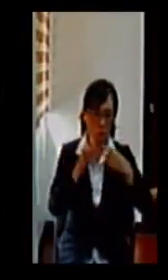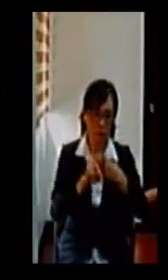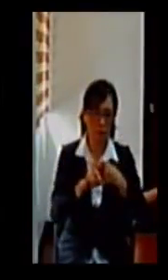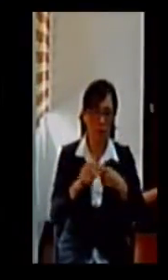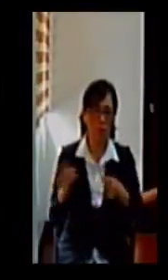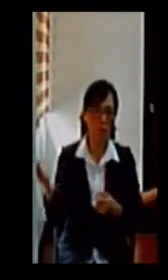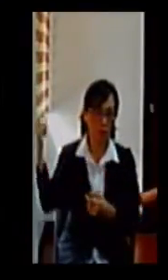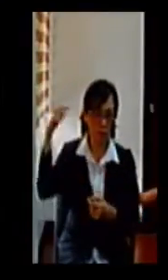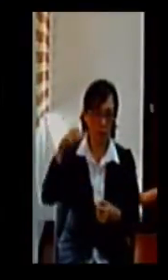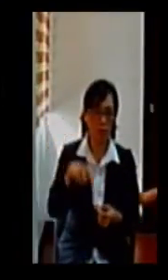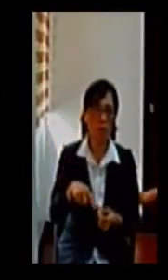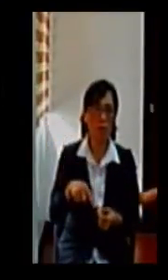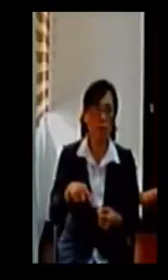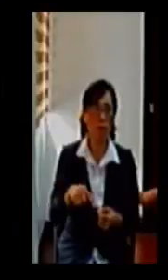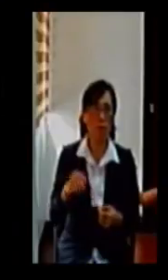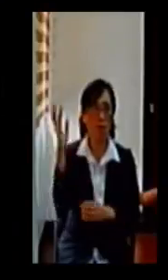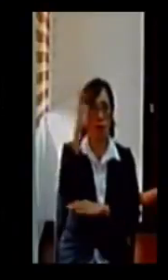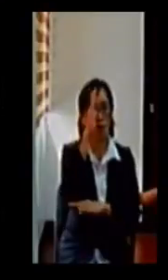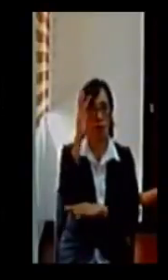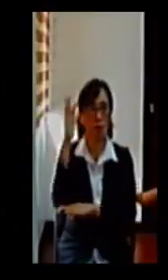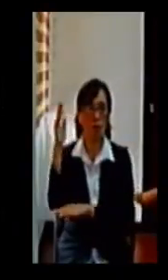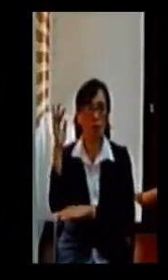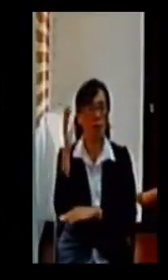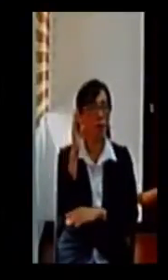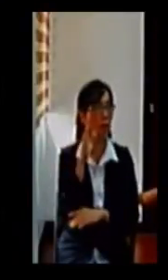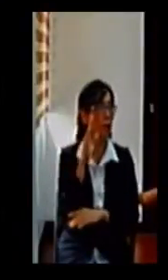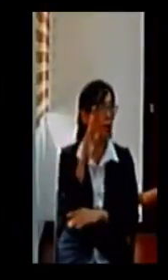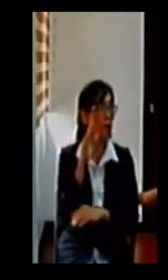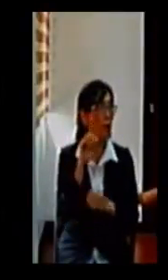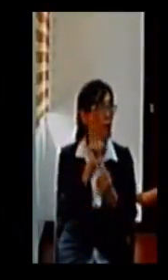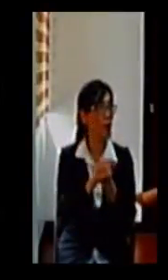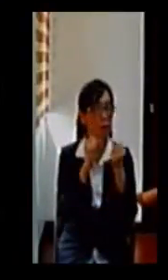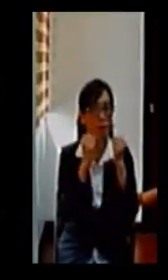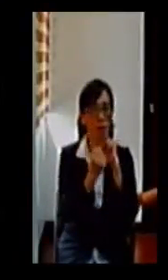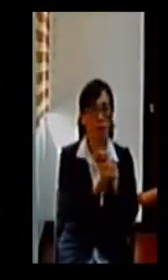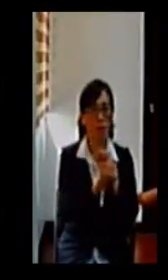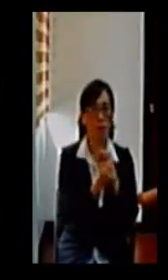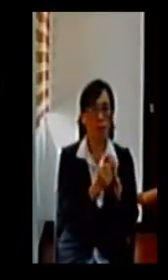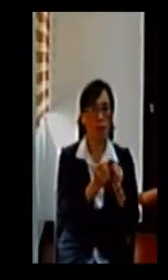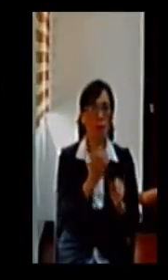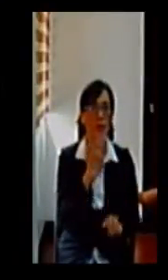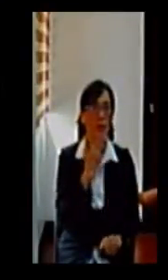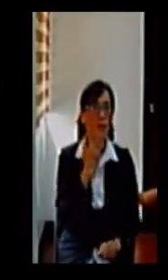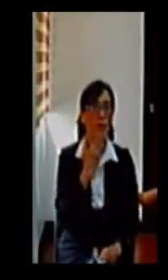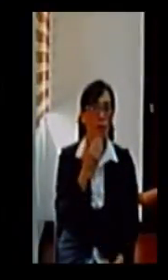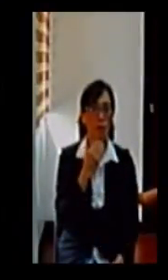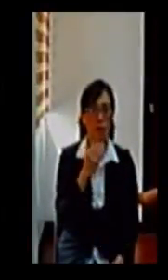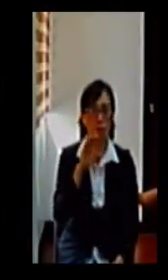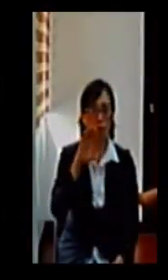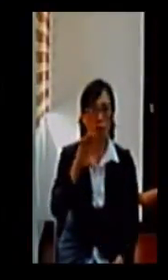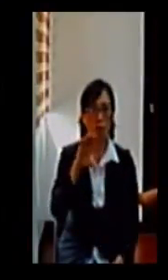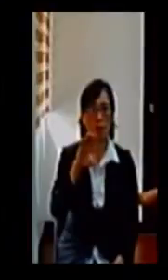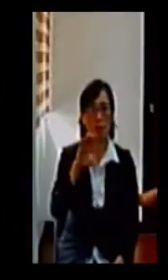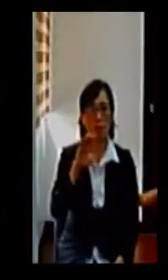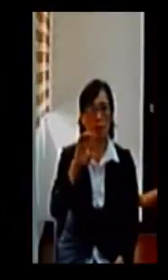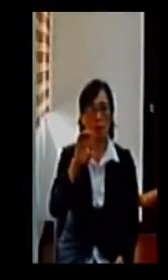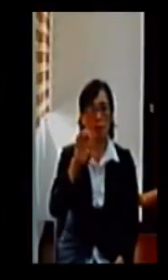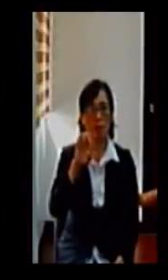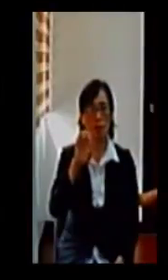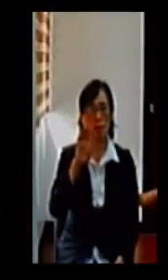know, forests were converted to sugar. Yeah. Cebu, the same. But their